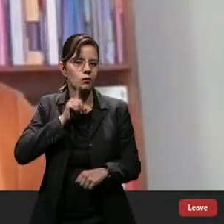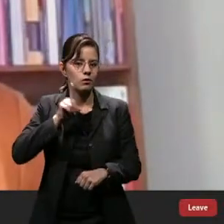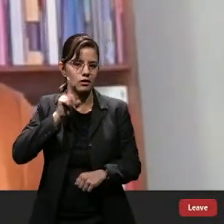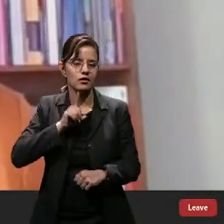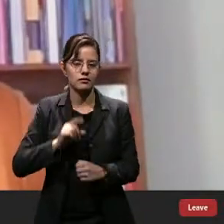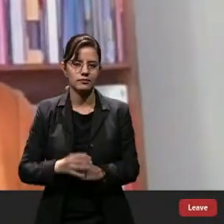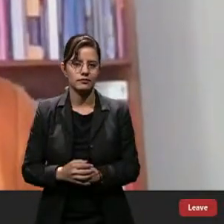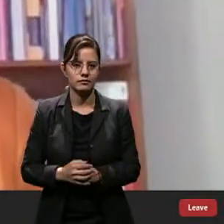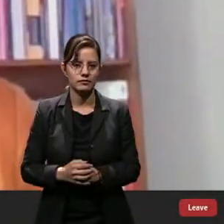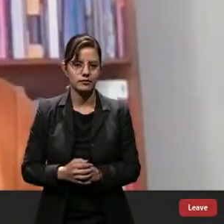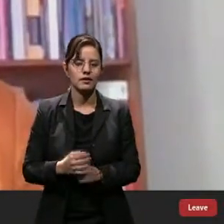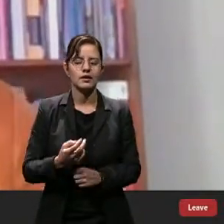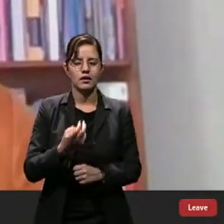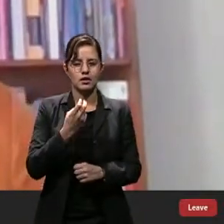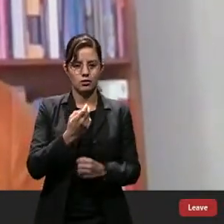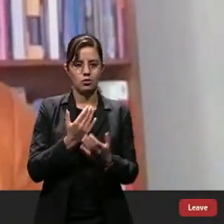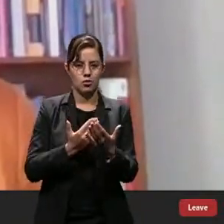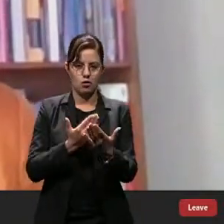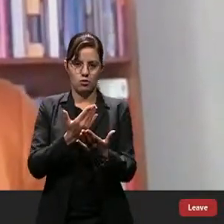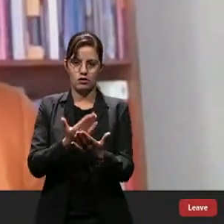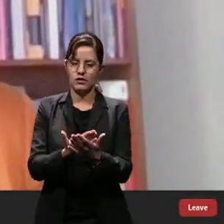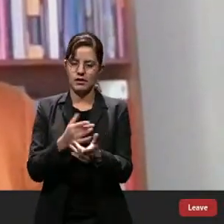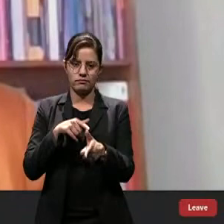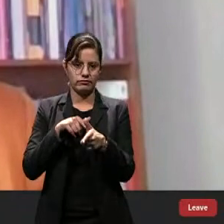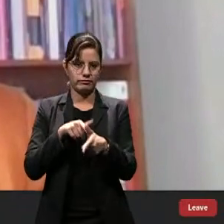that's still being debated.